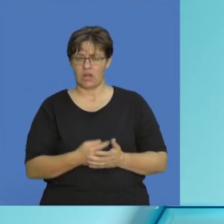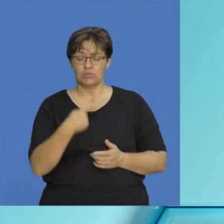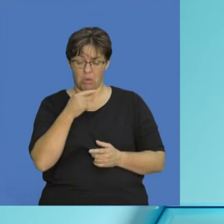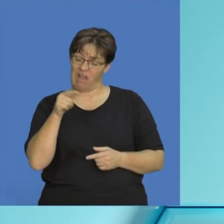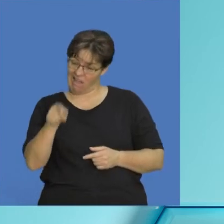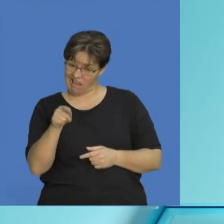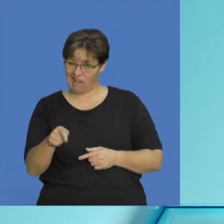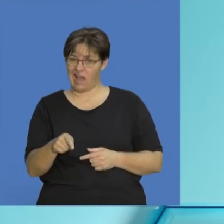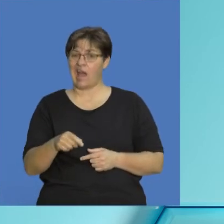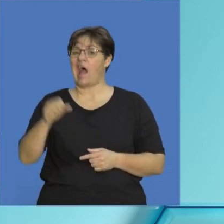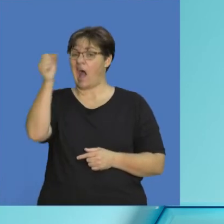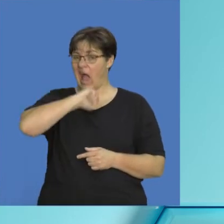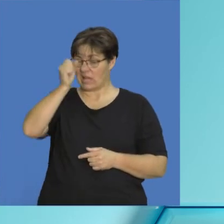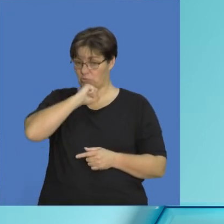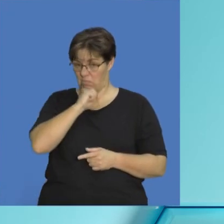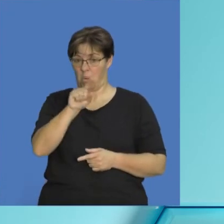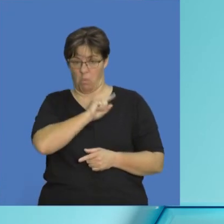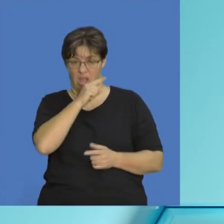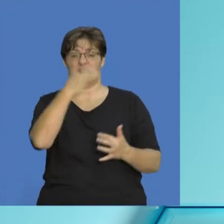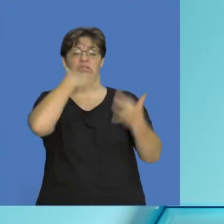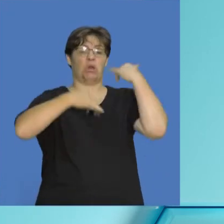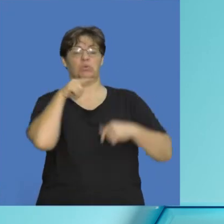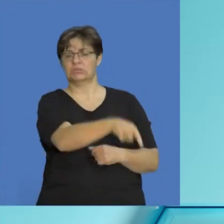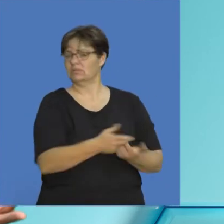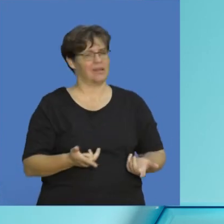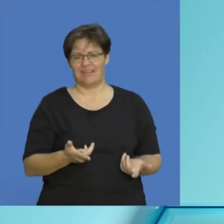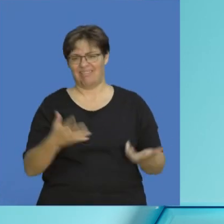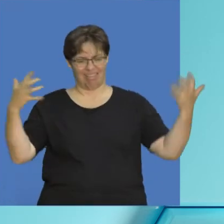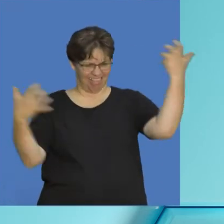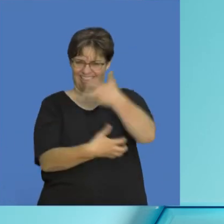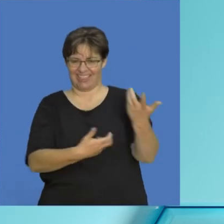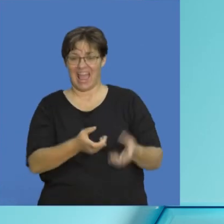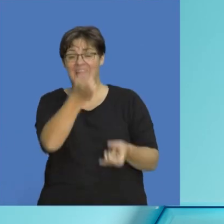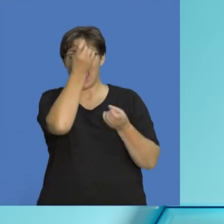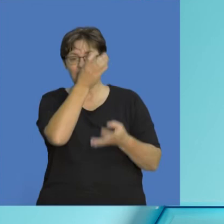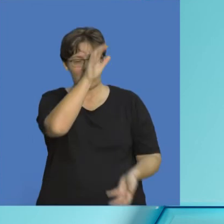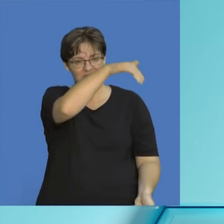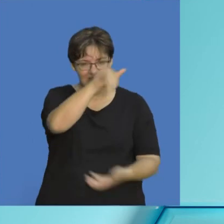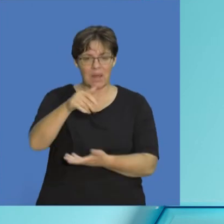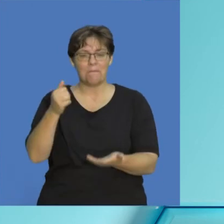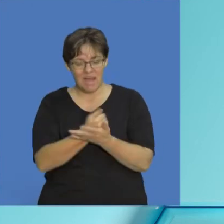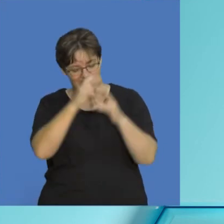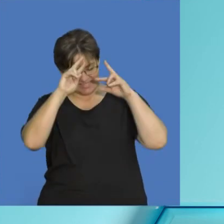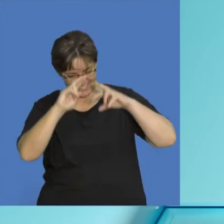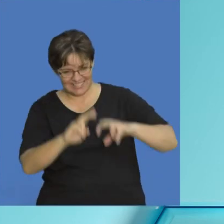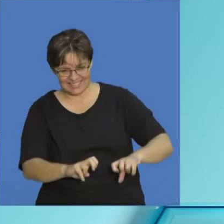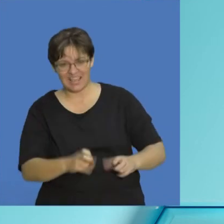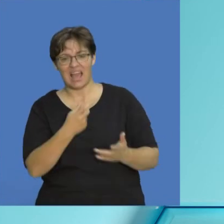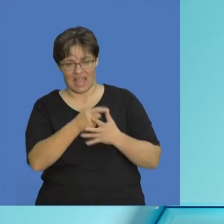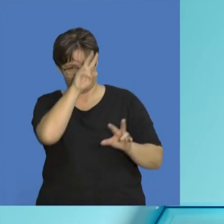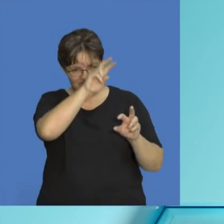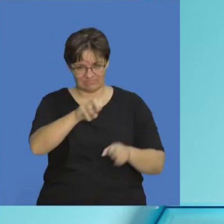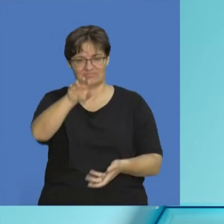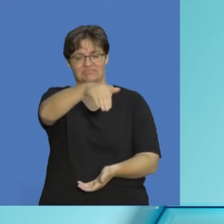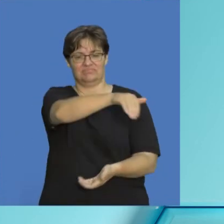high. Can we say ice cream causes drowning? No. It's important when you collect data, you have